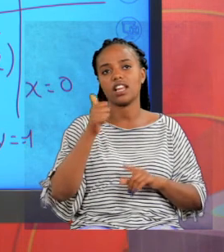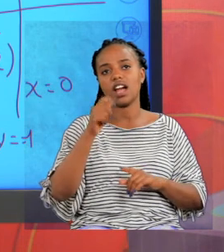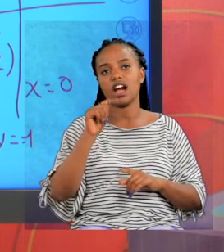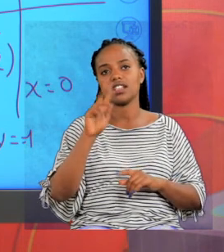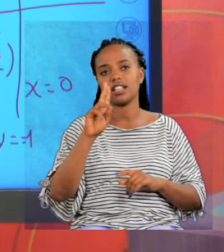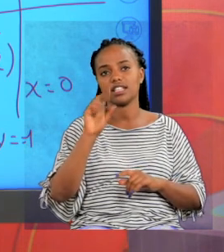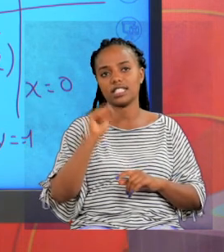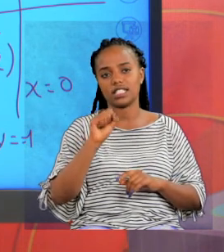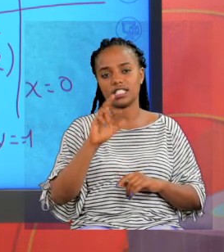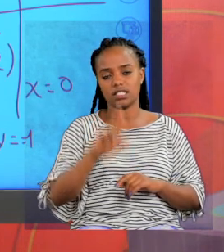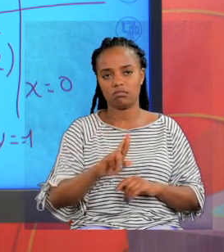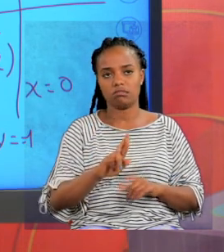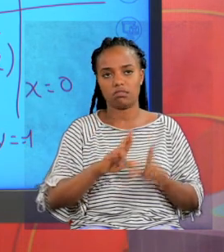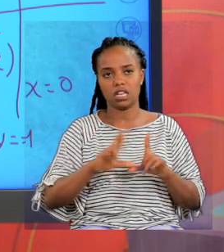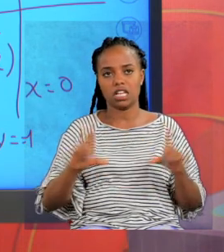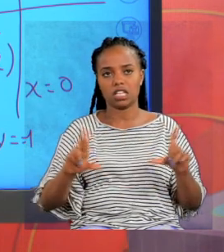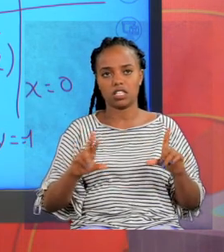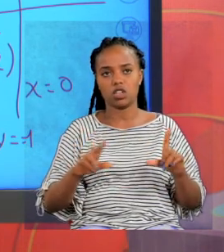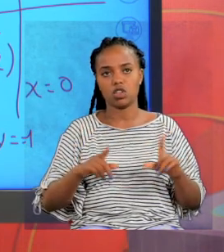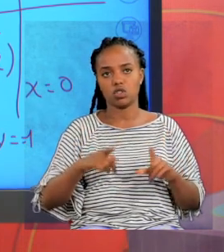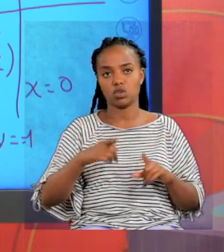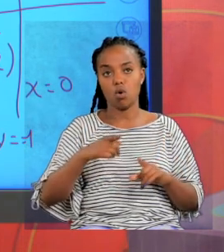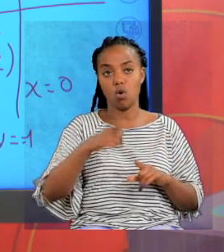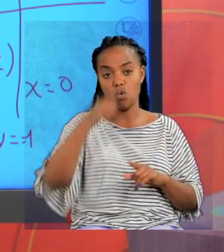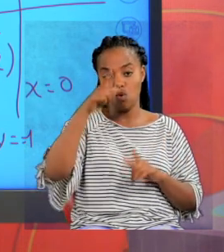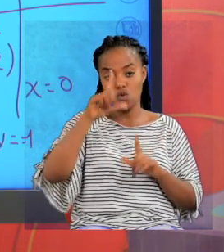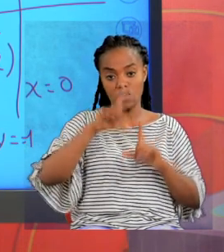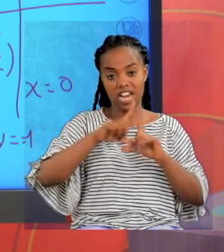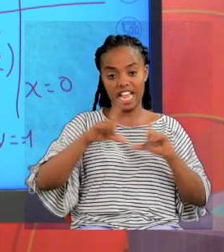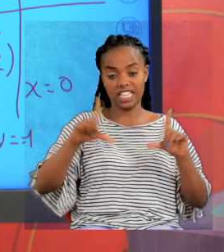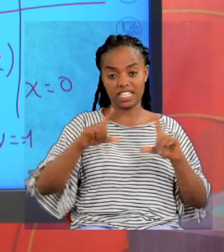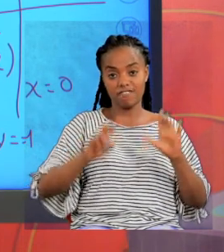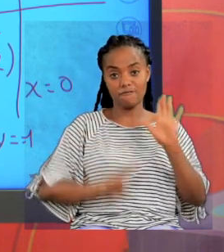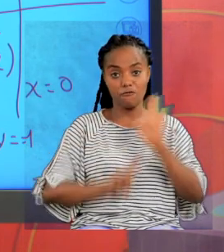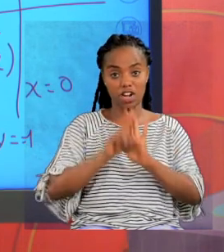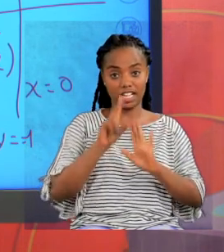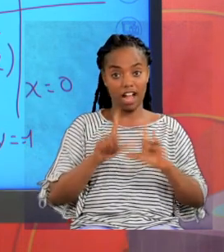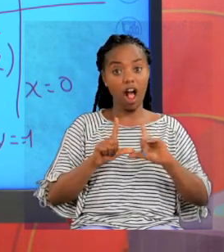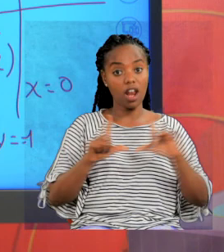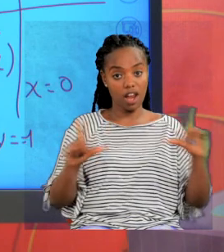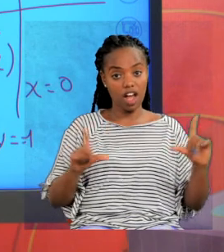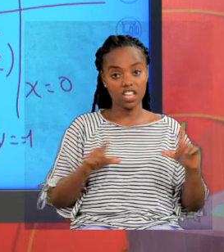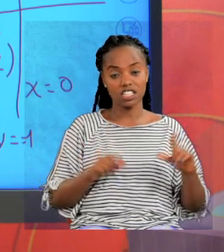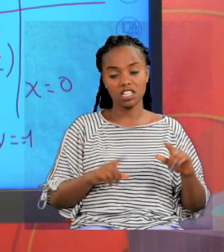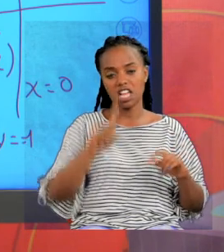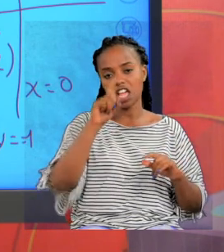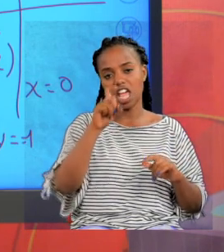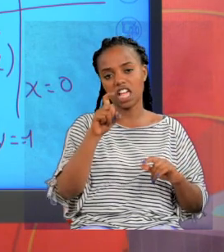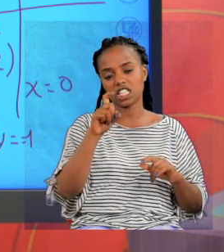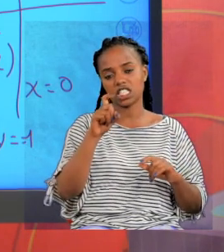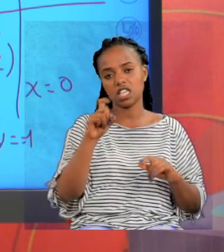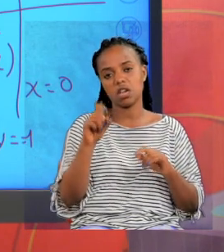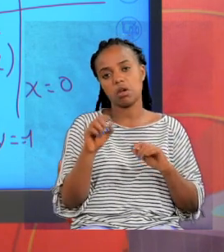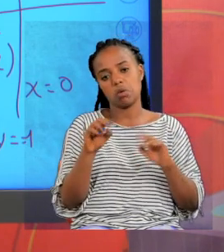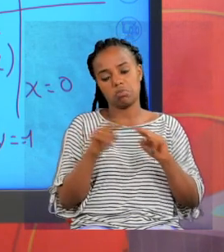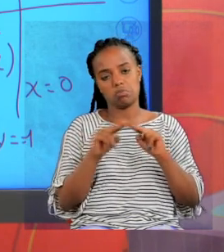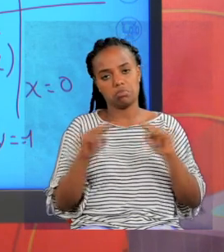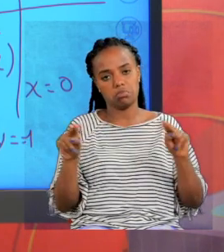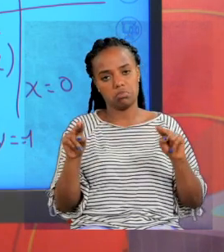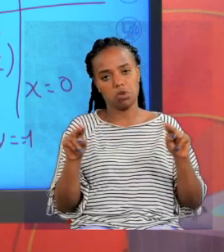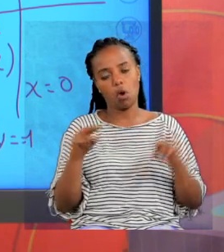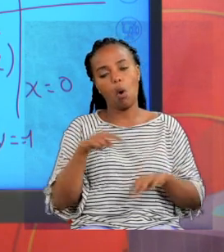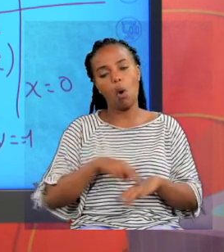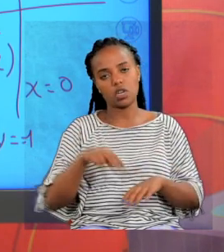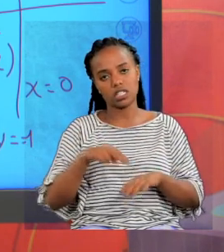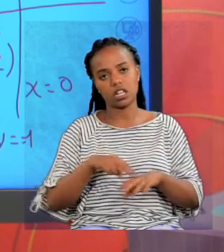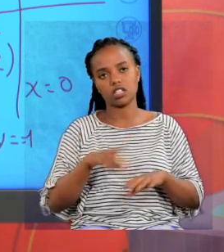latus rectum, this length, so this distance, since it is a vertical line, x coordinate is constant, so you can take the